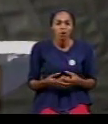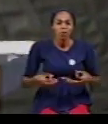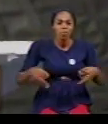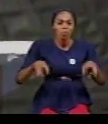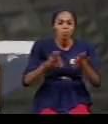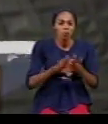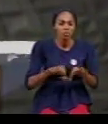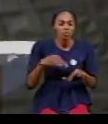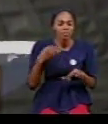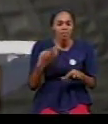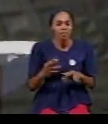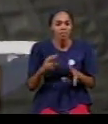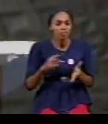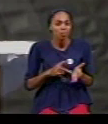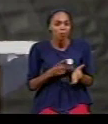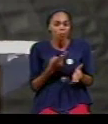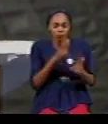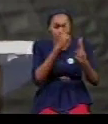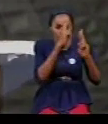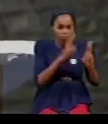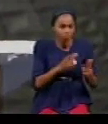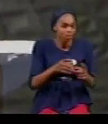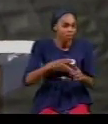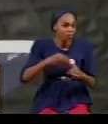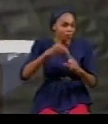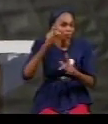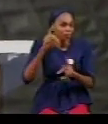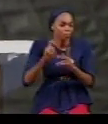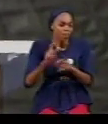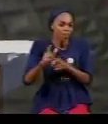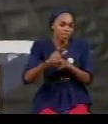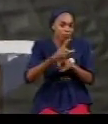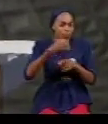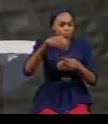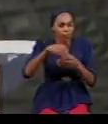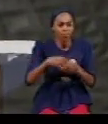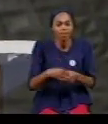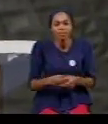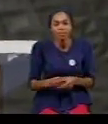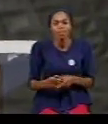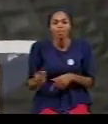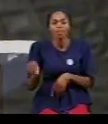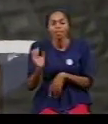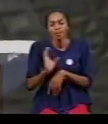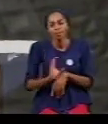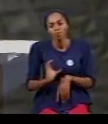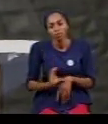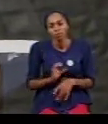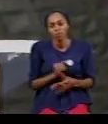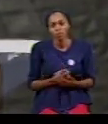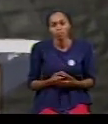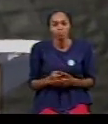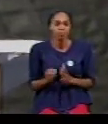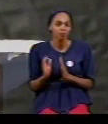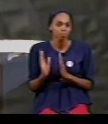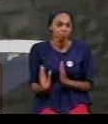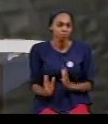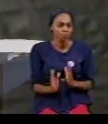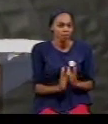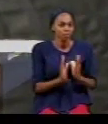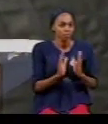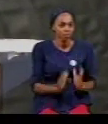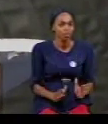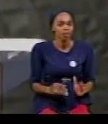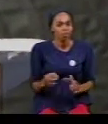world. The convener of GCK, who also is the general superintendent of